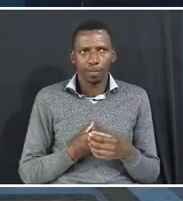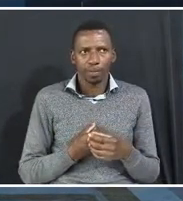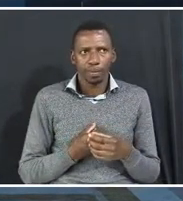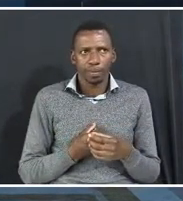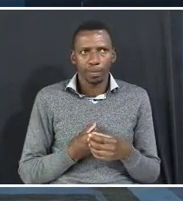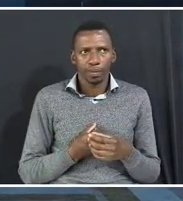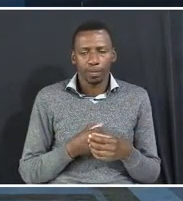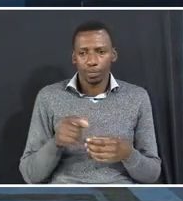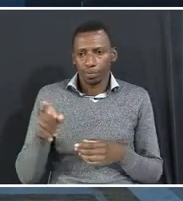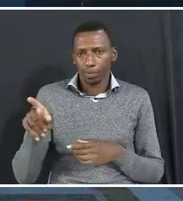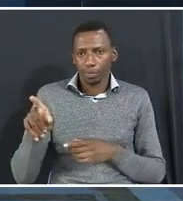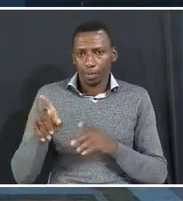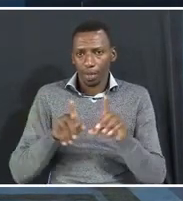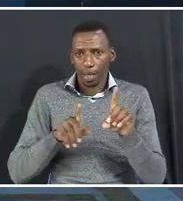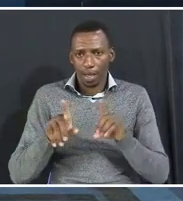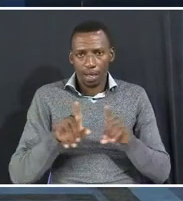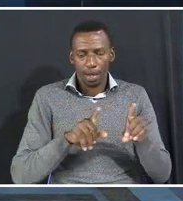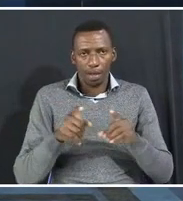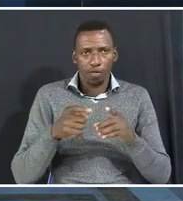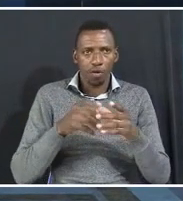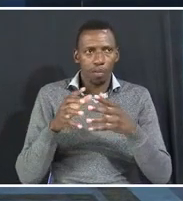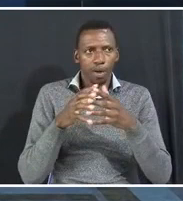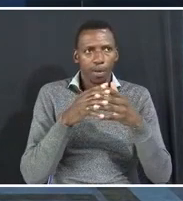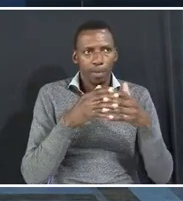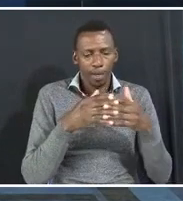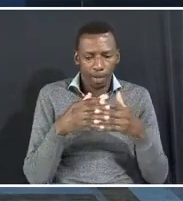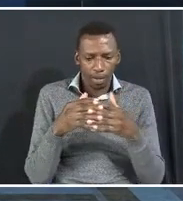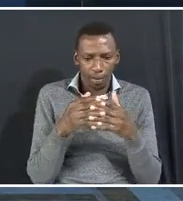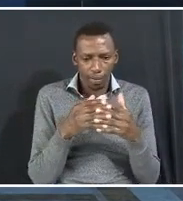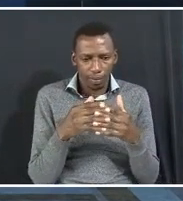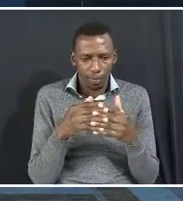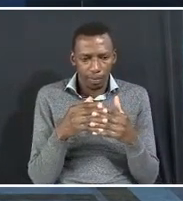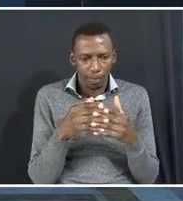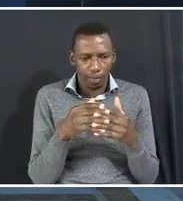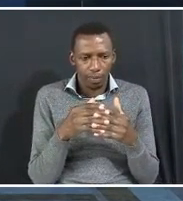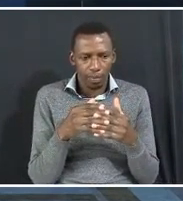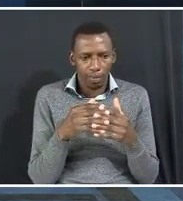he had traveled from California with